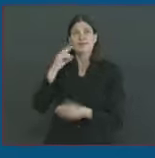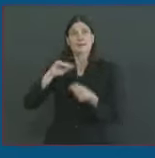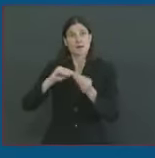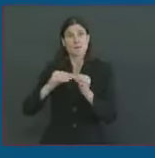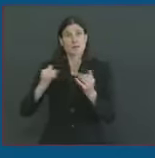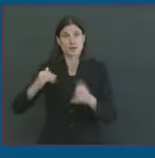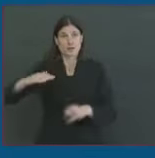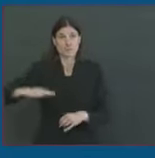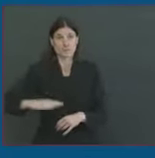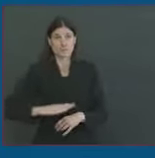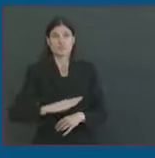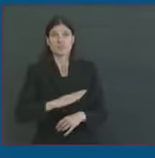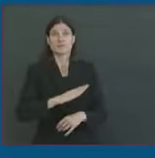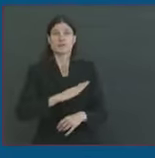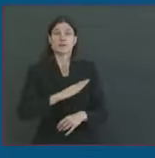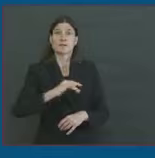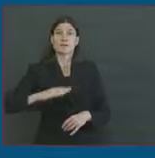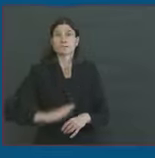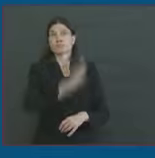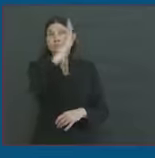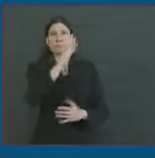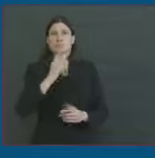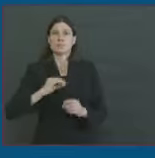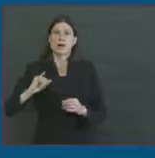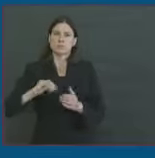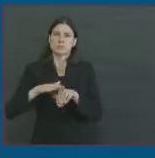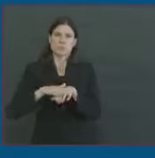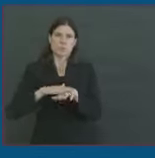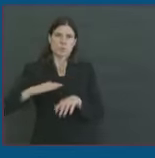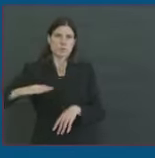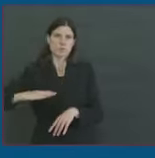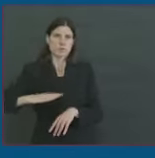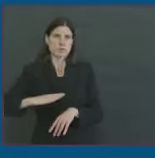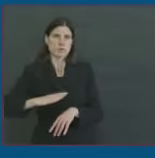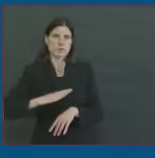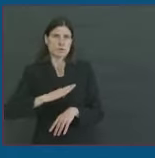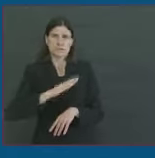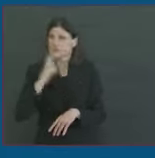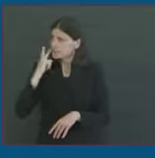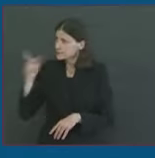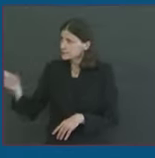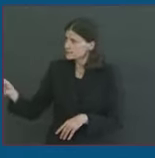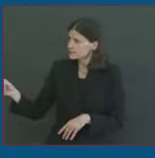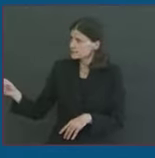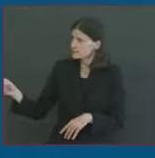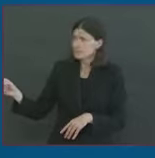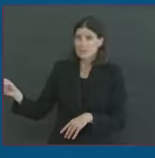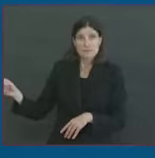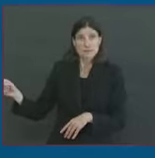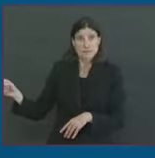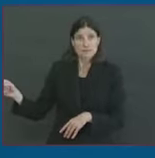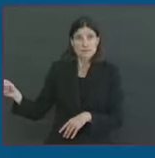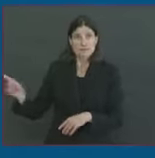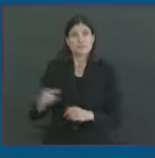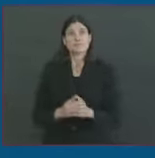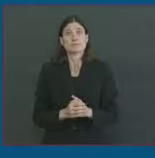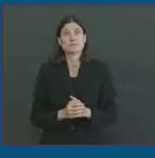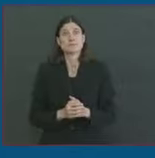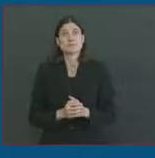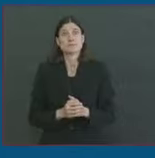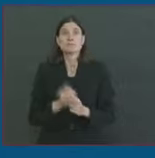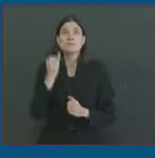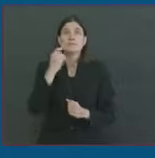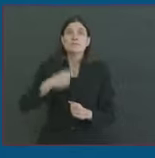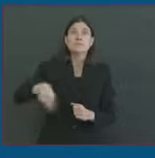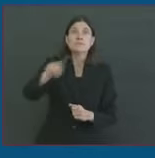the slope of the curve is much gentler. The peak will not be nearly as high as it would have been had we not taken